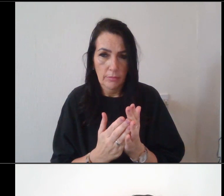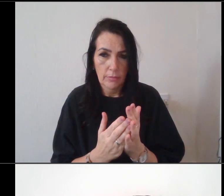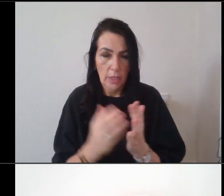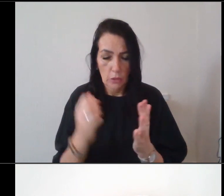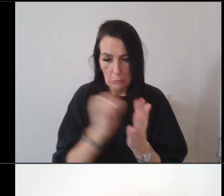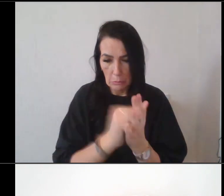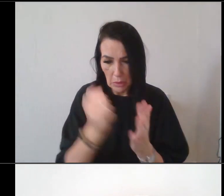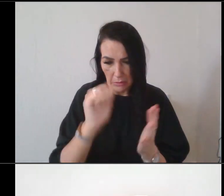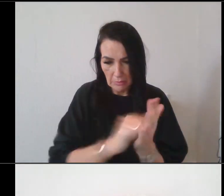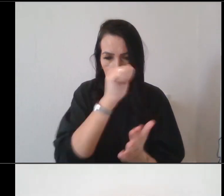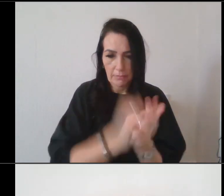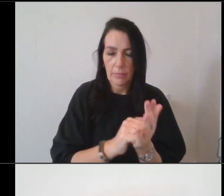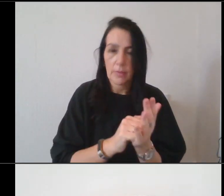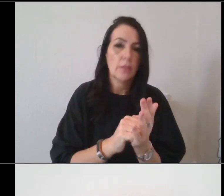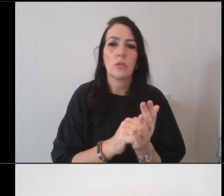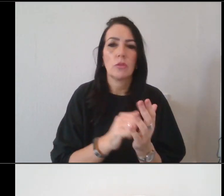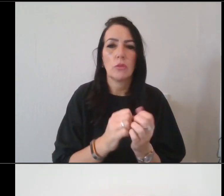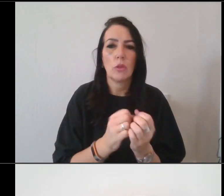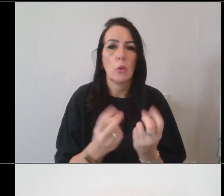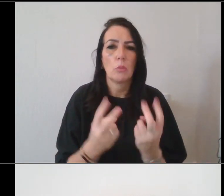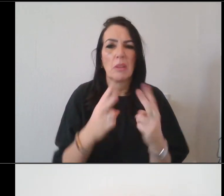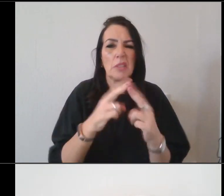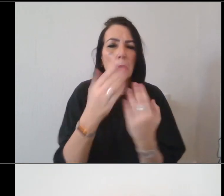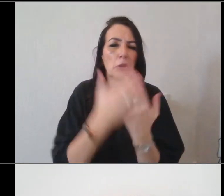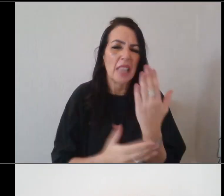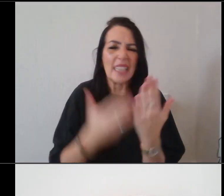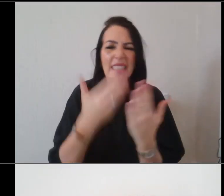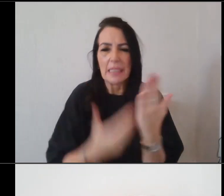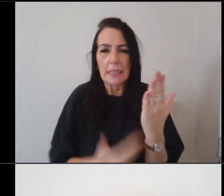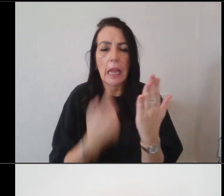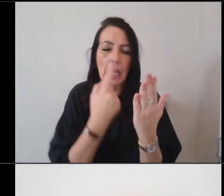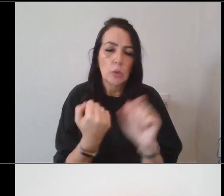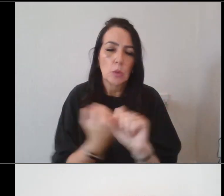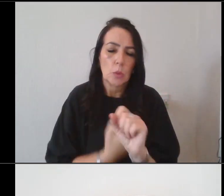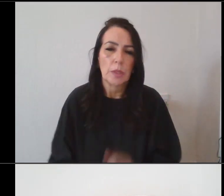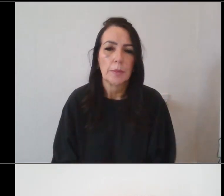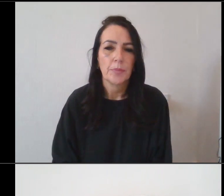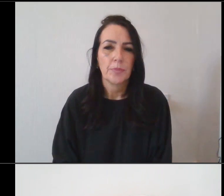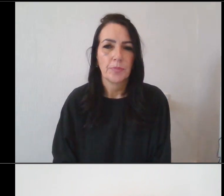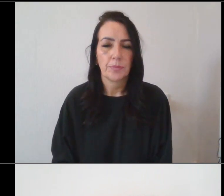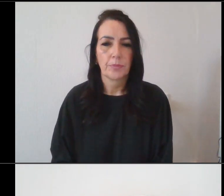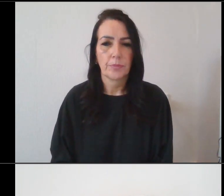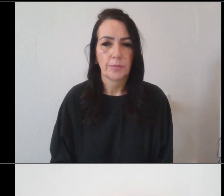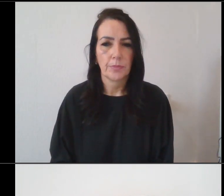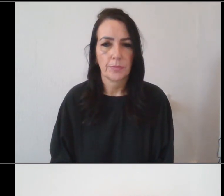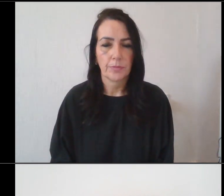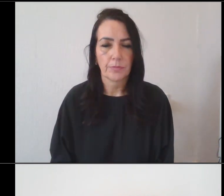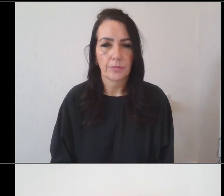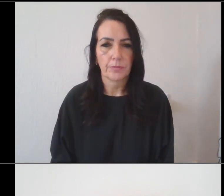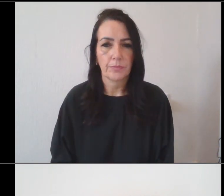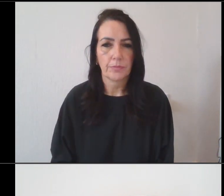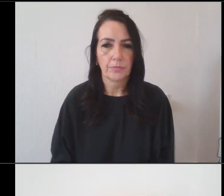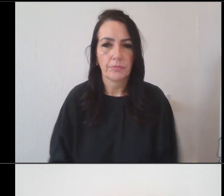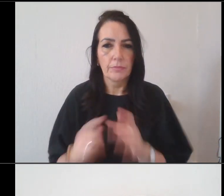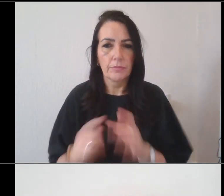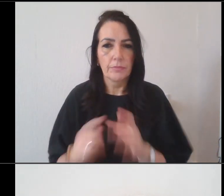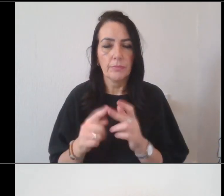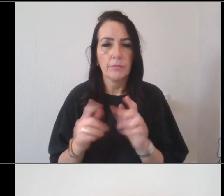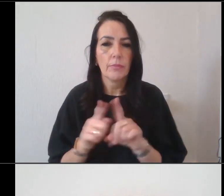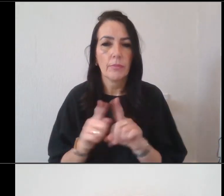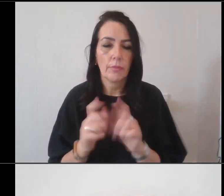Trying to print double-sided, all that kind of stuff. The other side of that is maybe more related